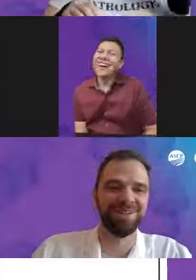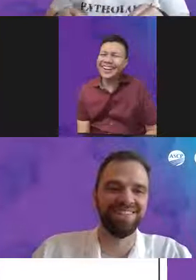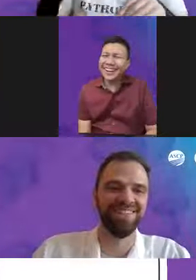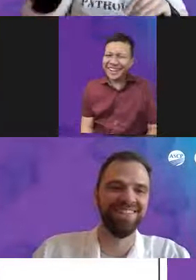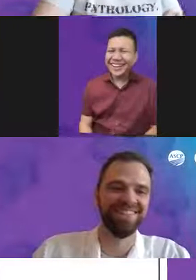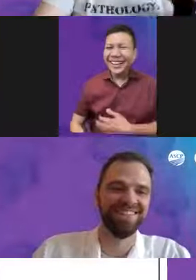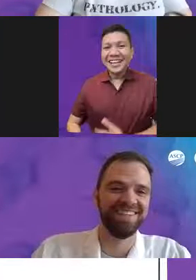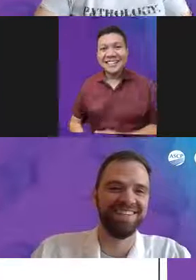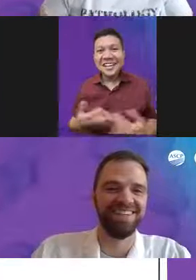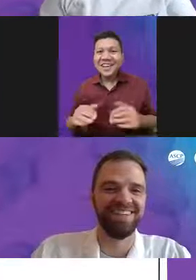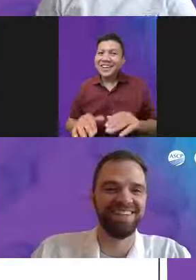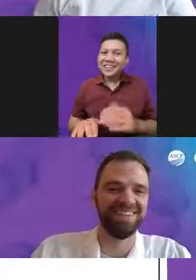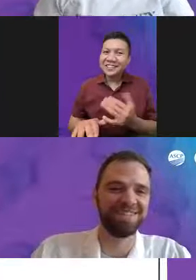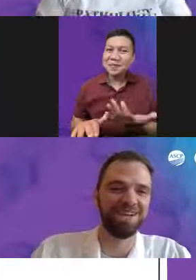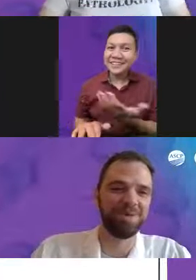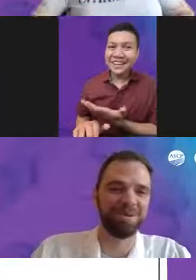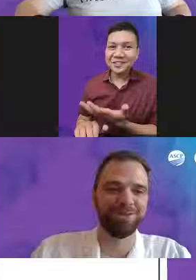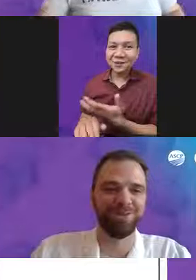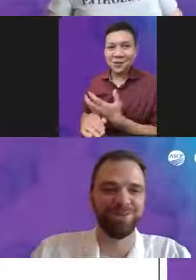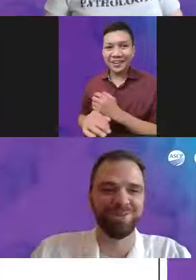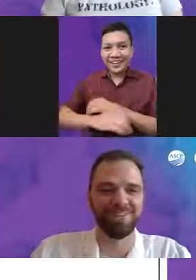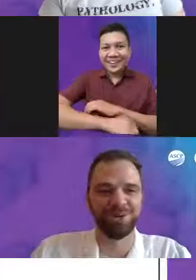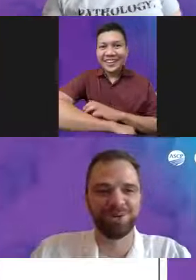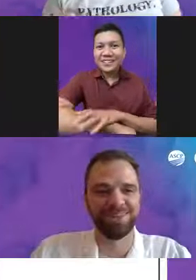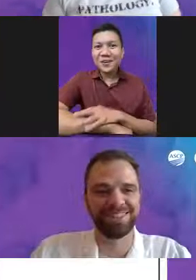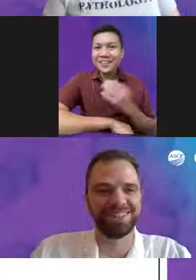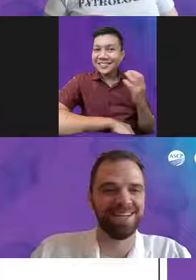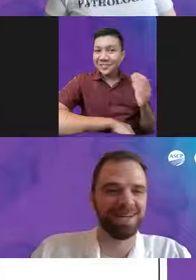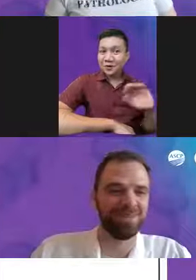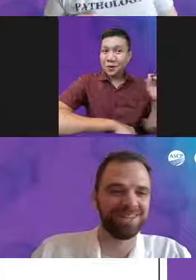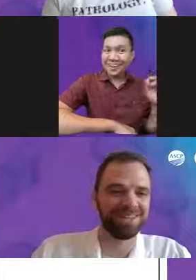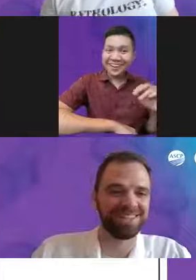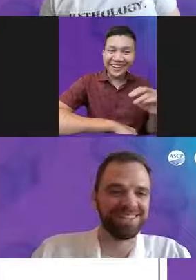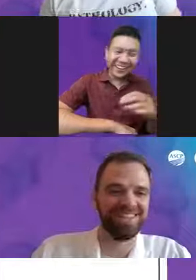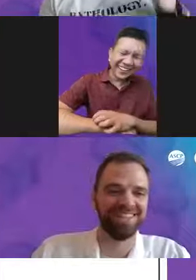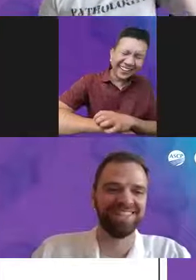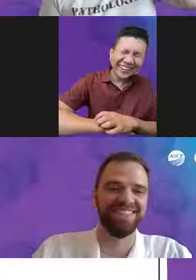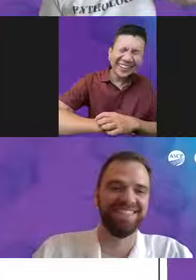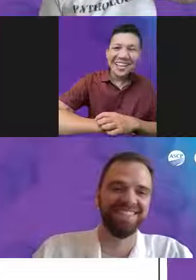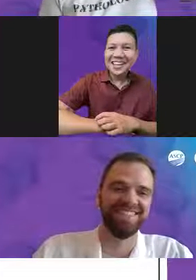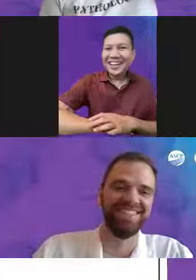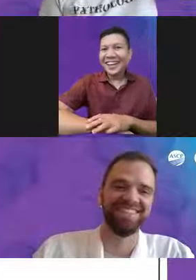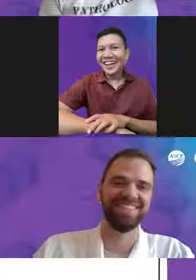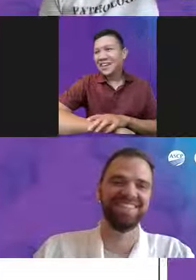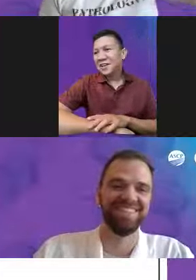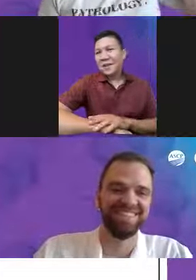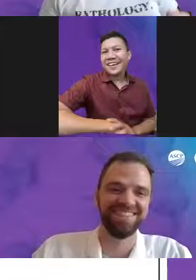like a snack bar. It's all snack. About the food. Donuts, snack bars.